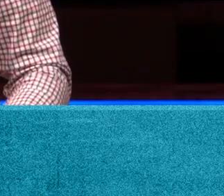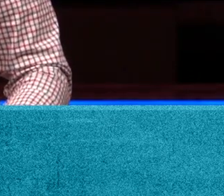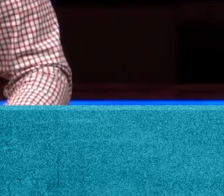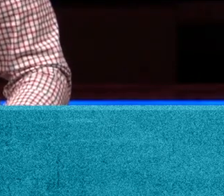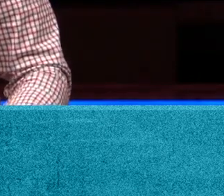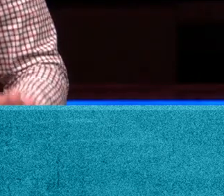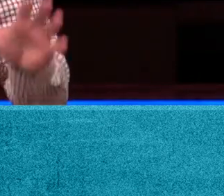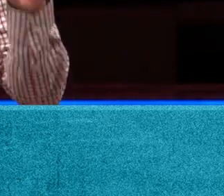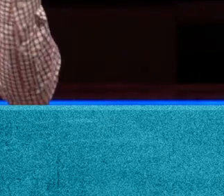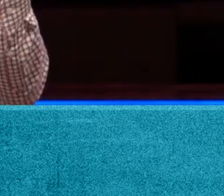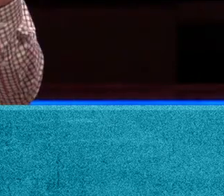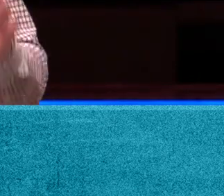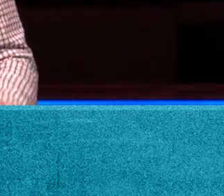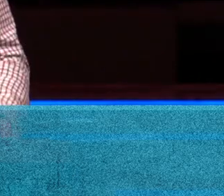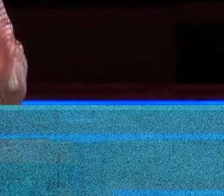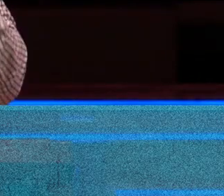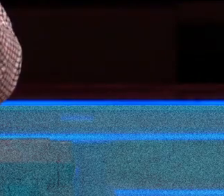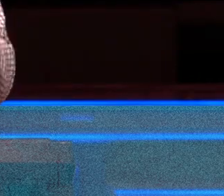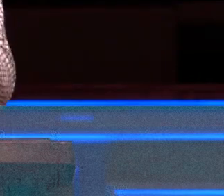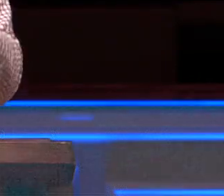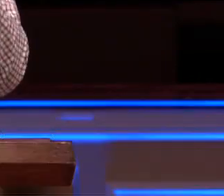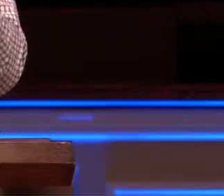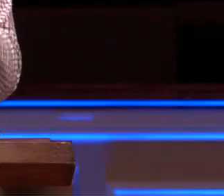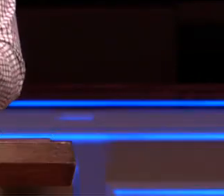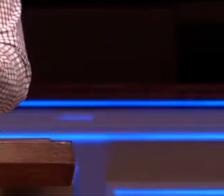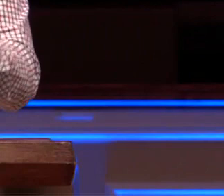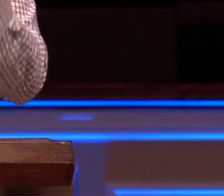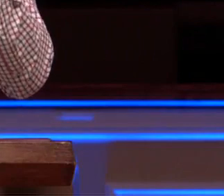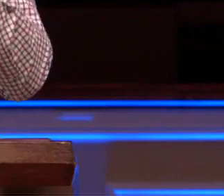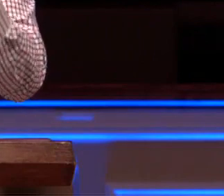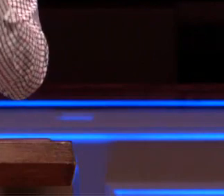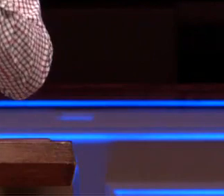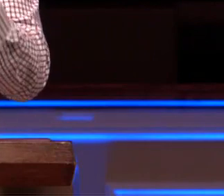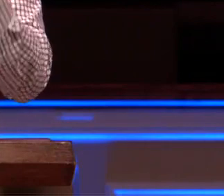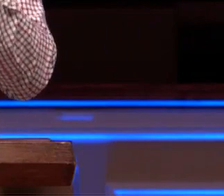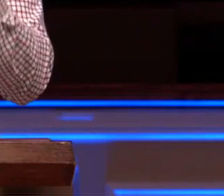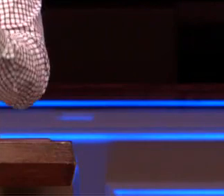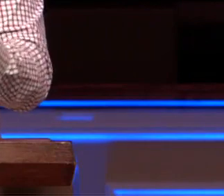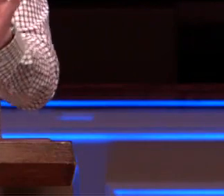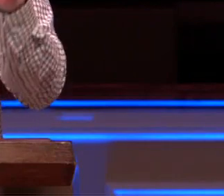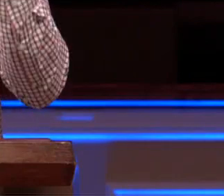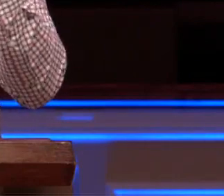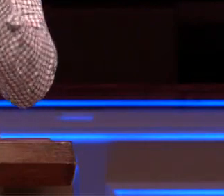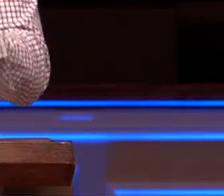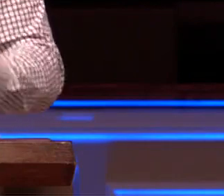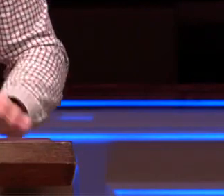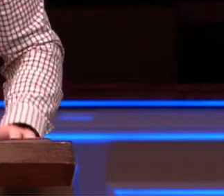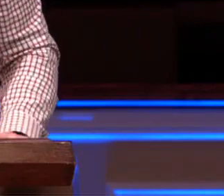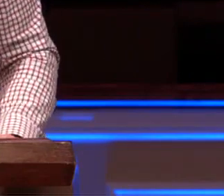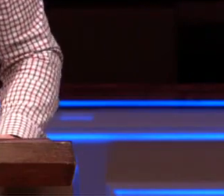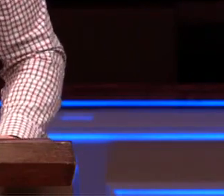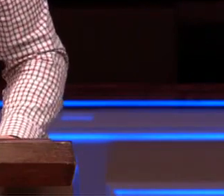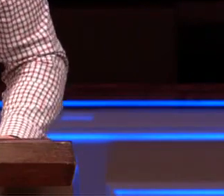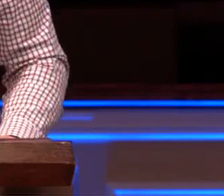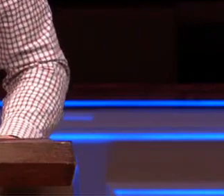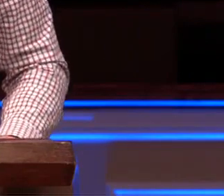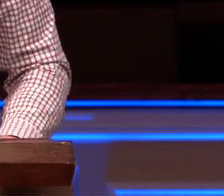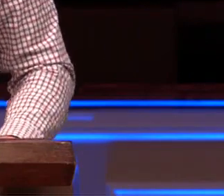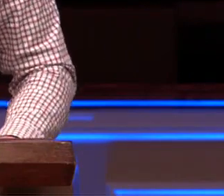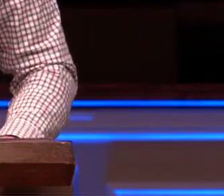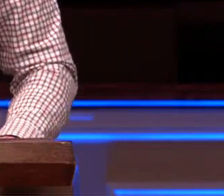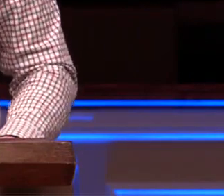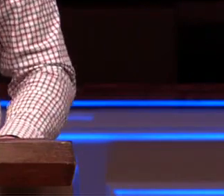this season. I pray that the truth and the power of the resurrection of Christ will be yours in an unprecedented